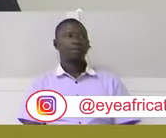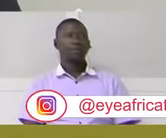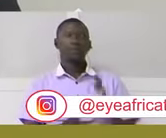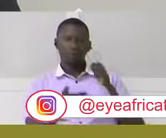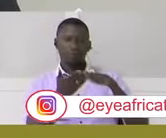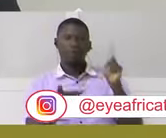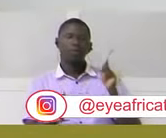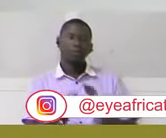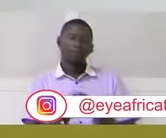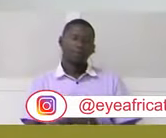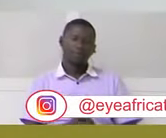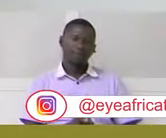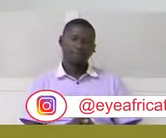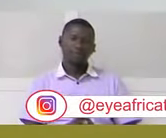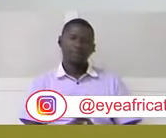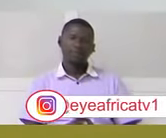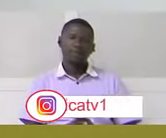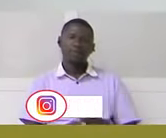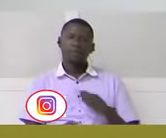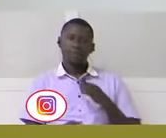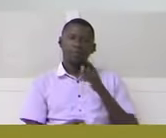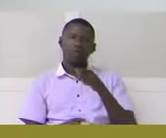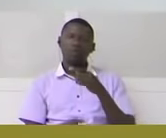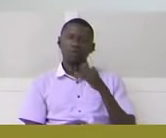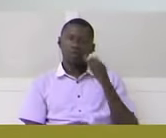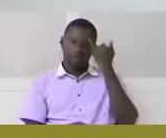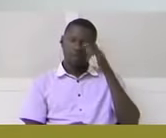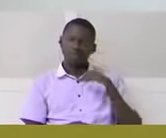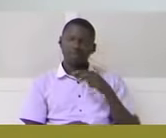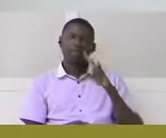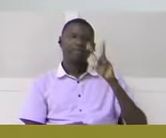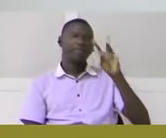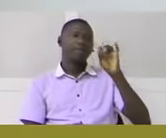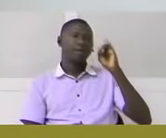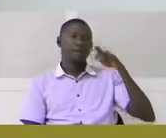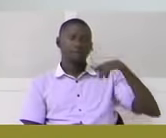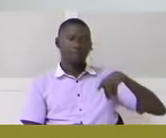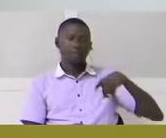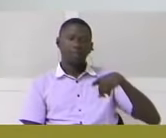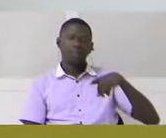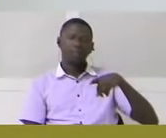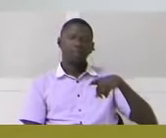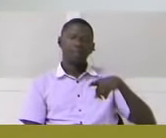correct. In your capacity as a VIP convoy driver.